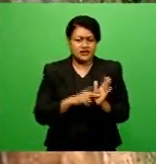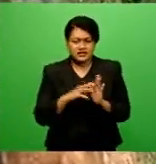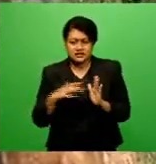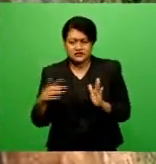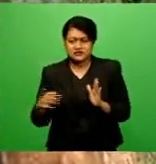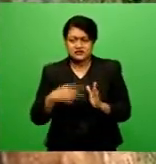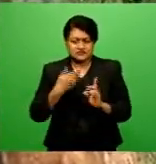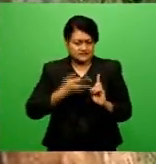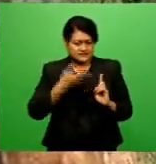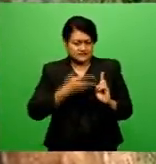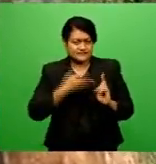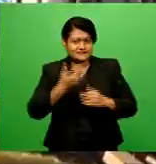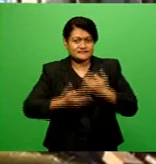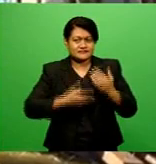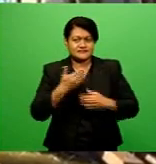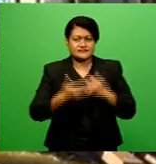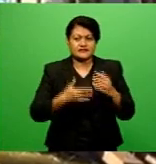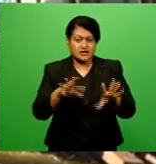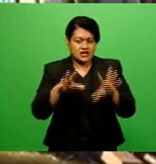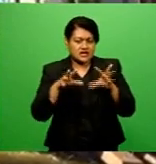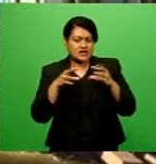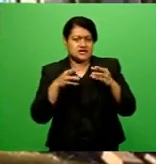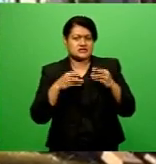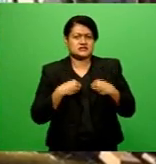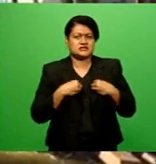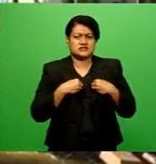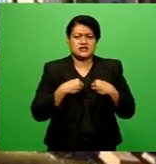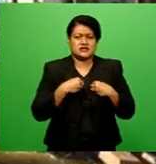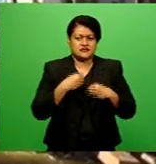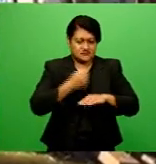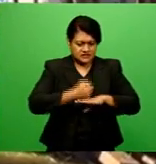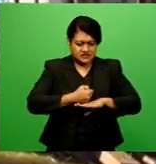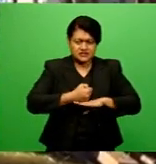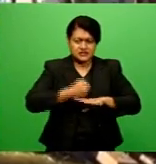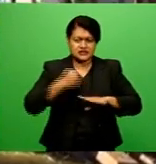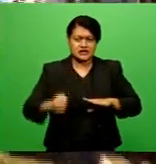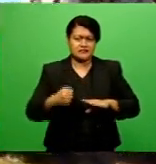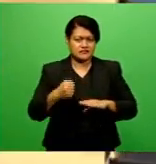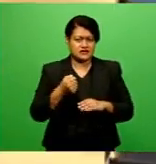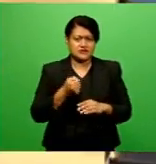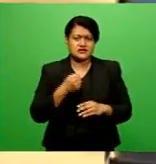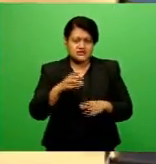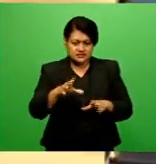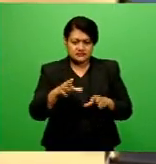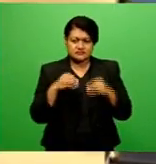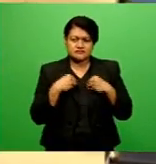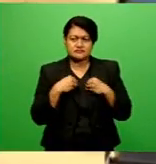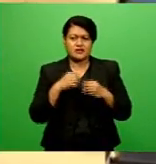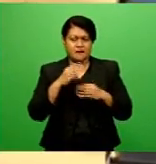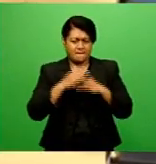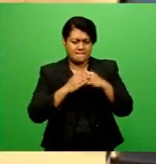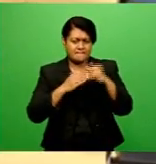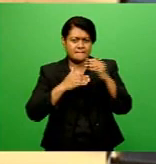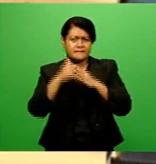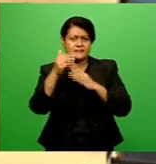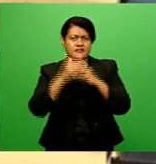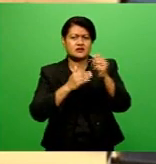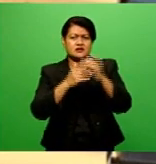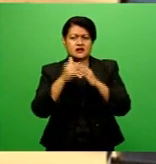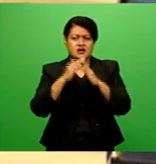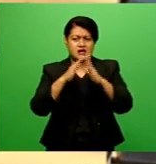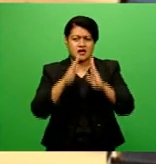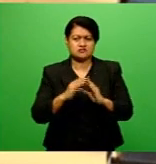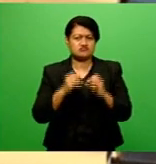relief supplies from the government, but the worry now is how to rebuild their homes so that they can withstand Category 5